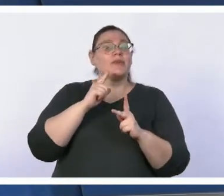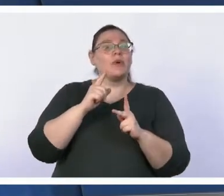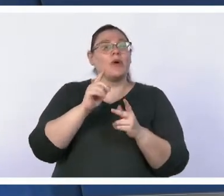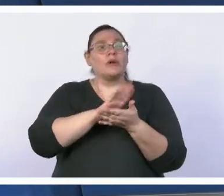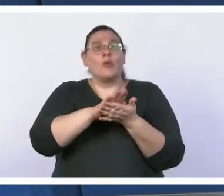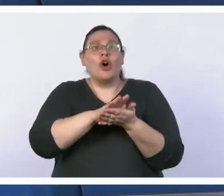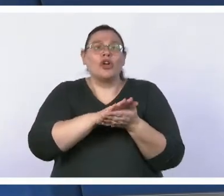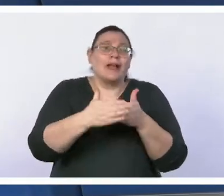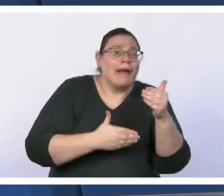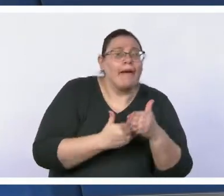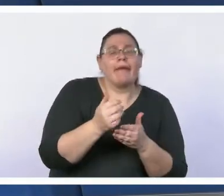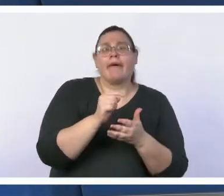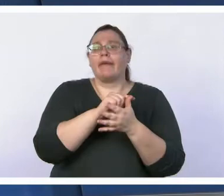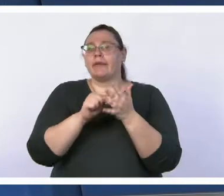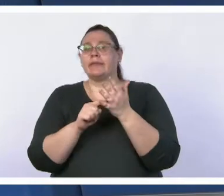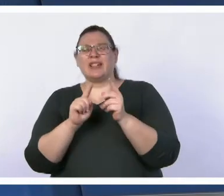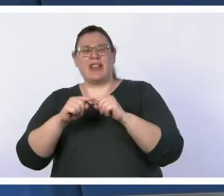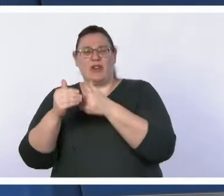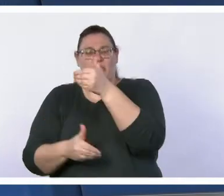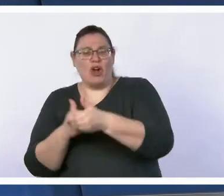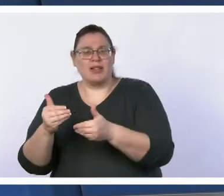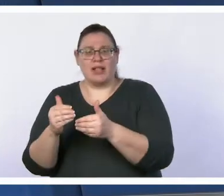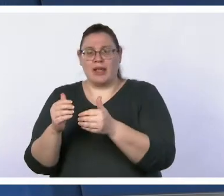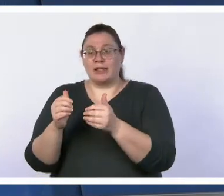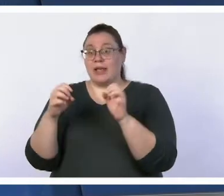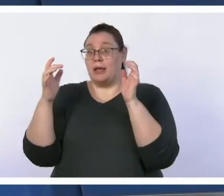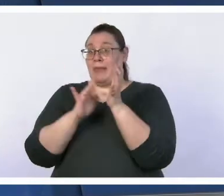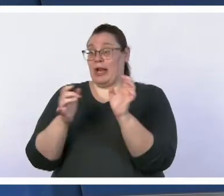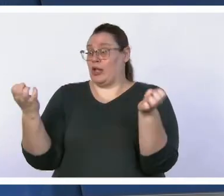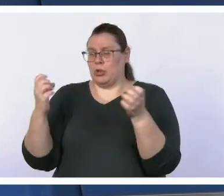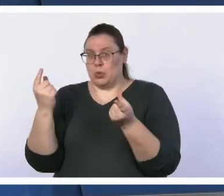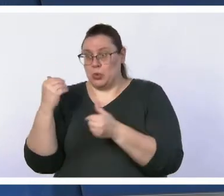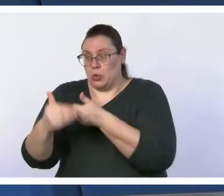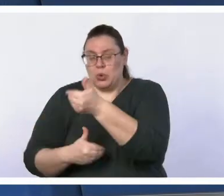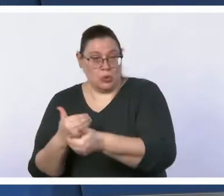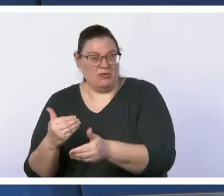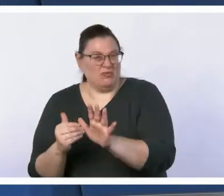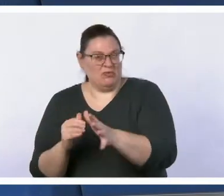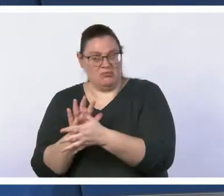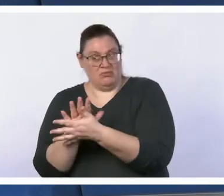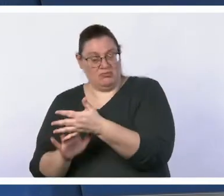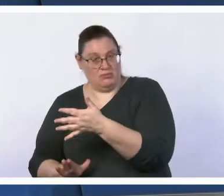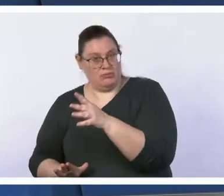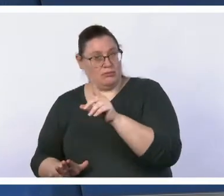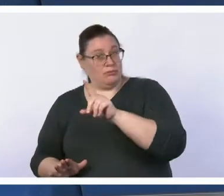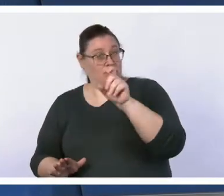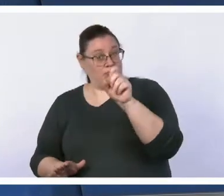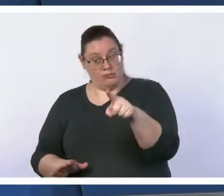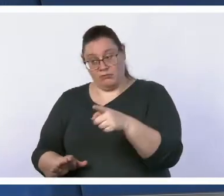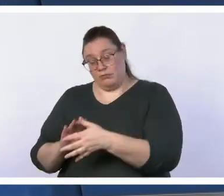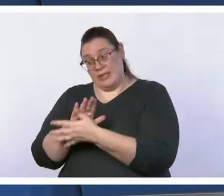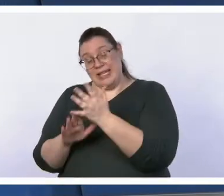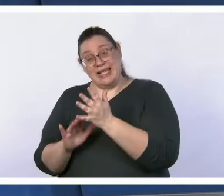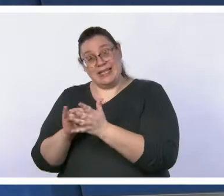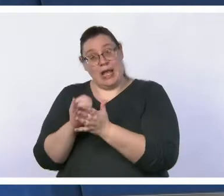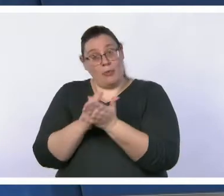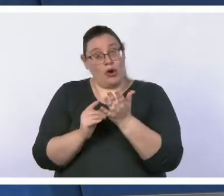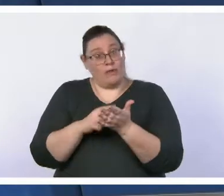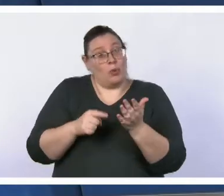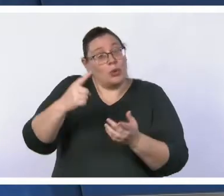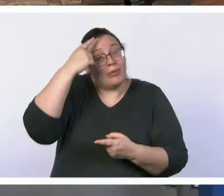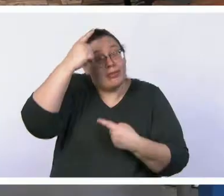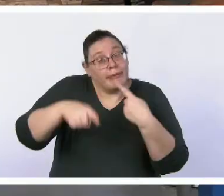a different process for handling medical emergencies, et cetera. Are those part of your considerations